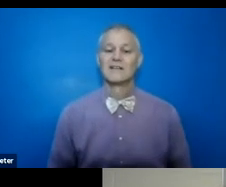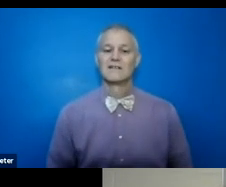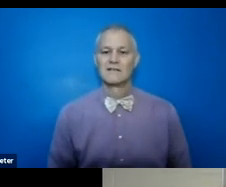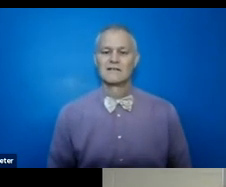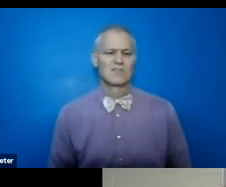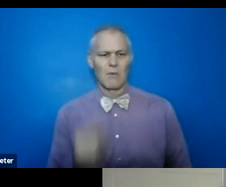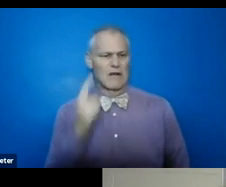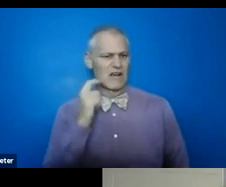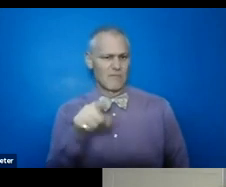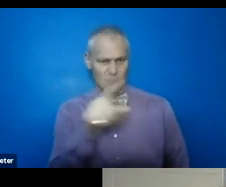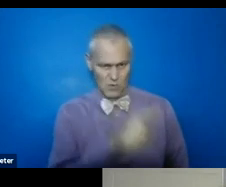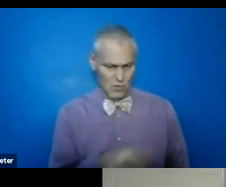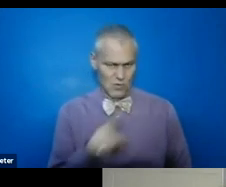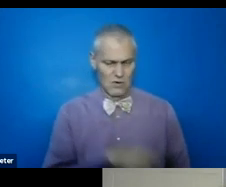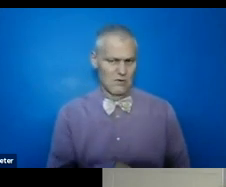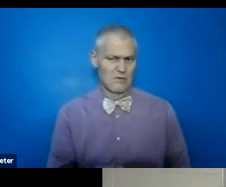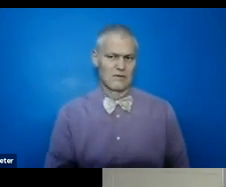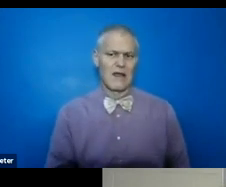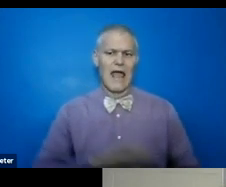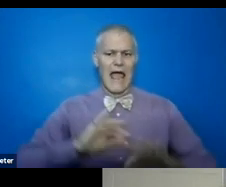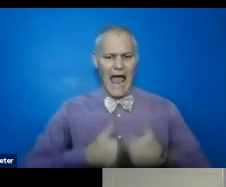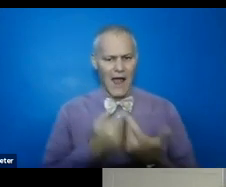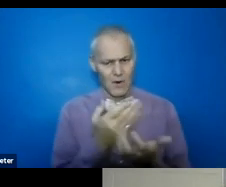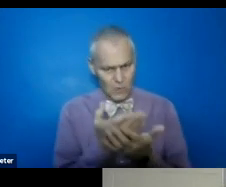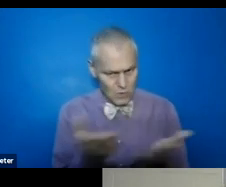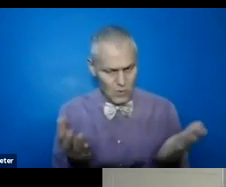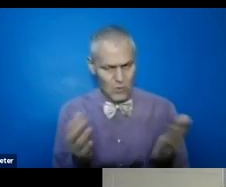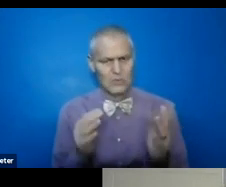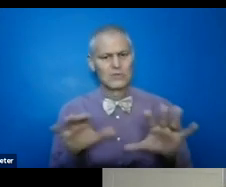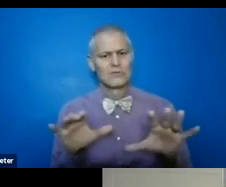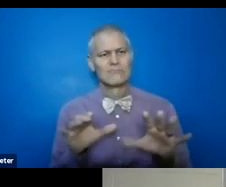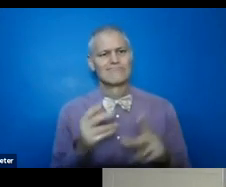all three of you about how you deal with that.